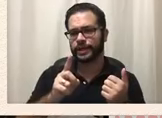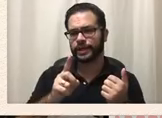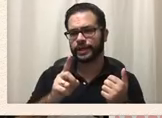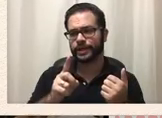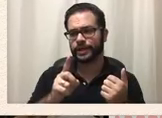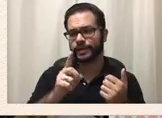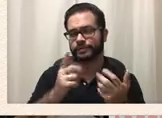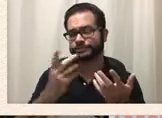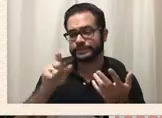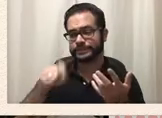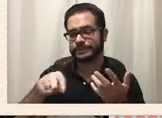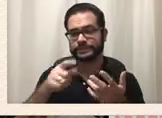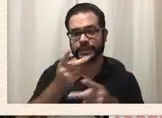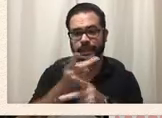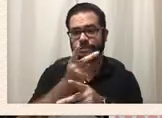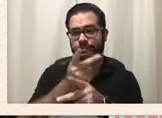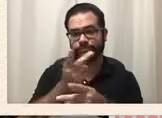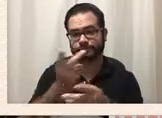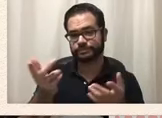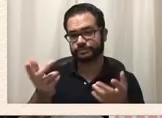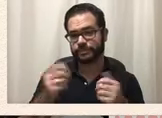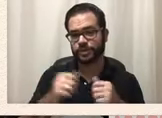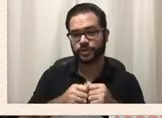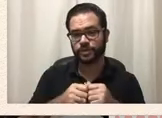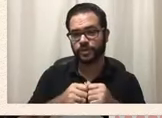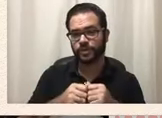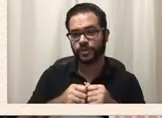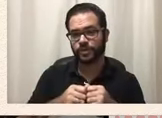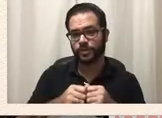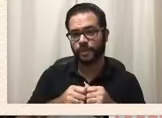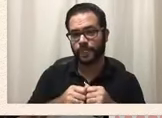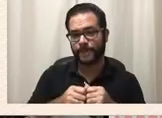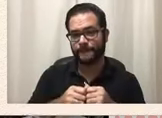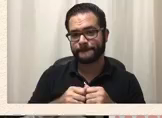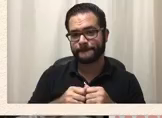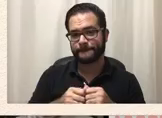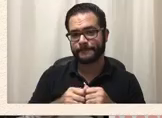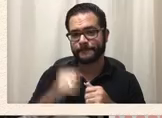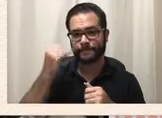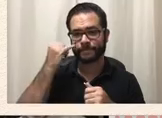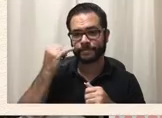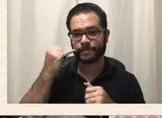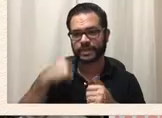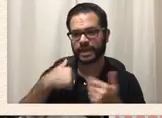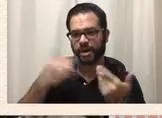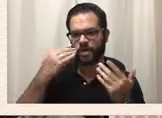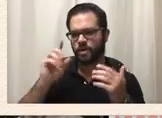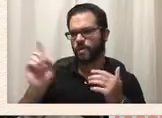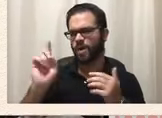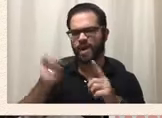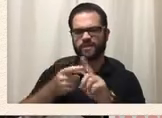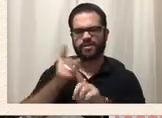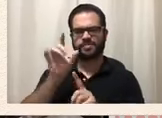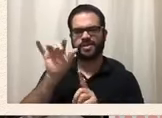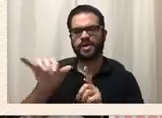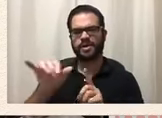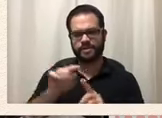because, well, Lord. I said, well, I get that. No, I don't. I never take a day off